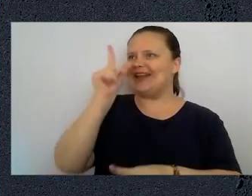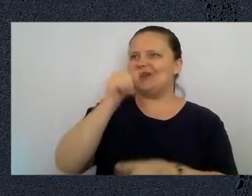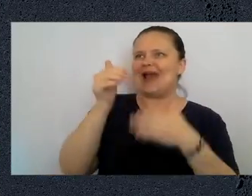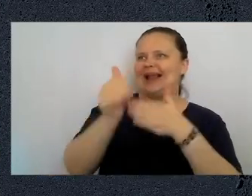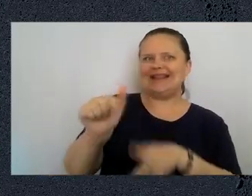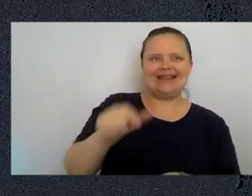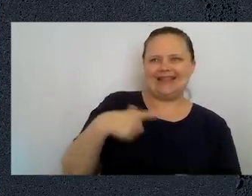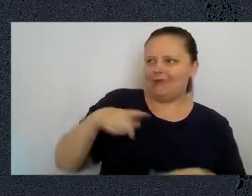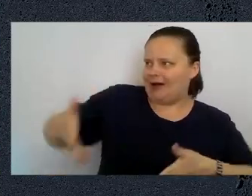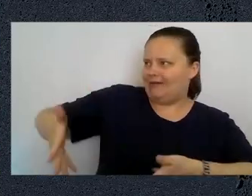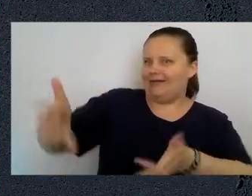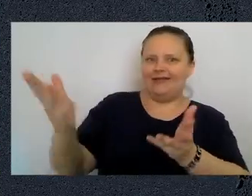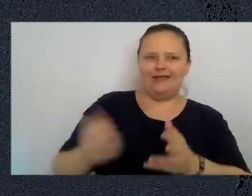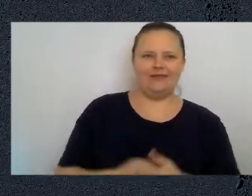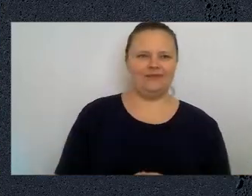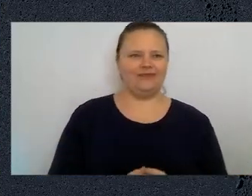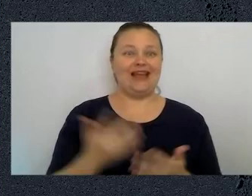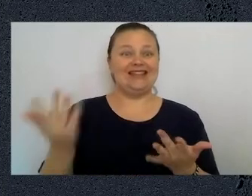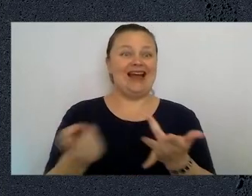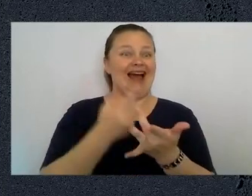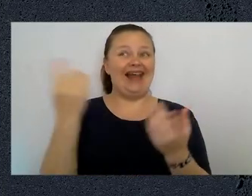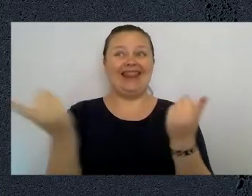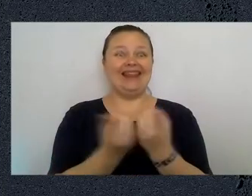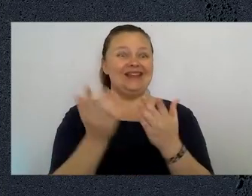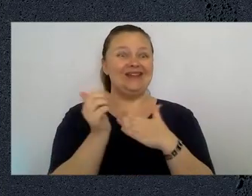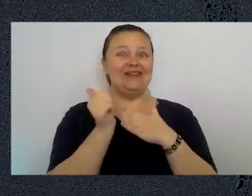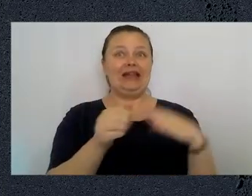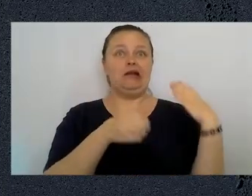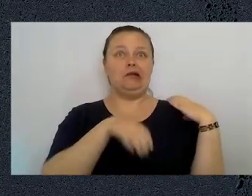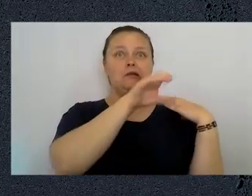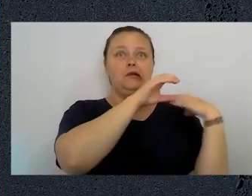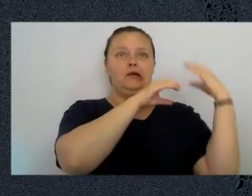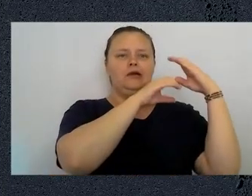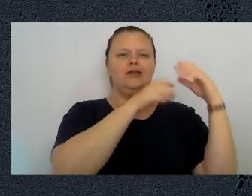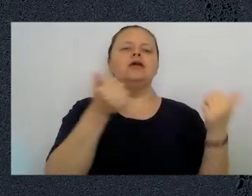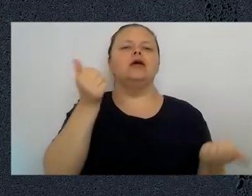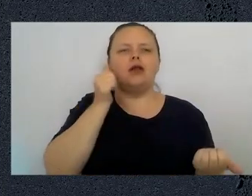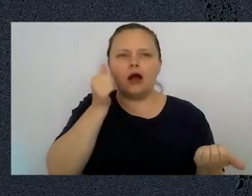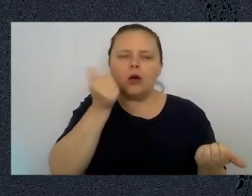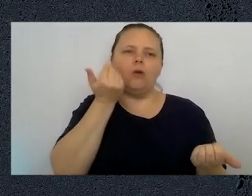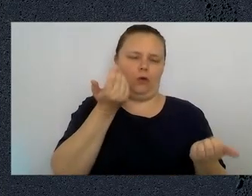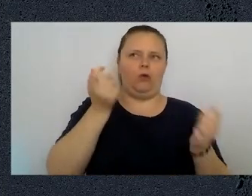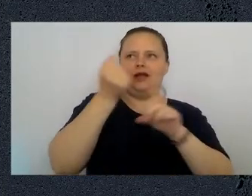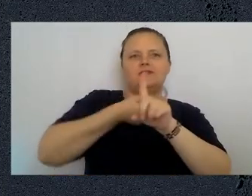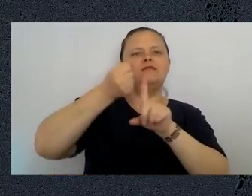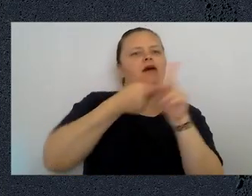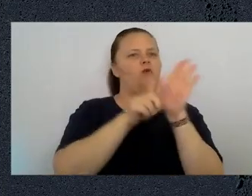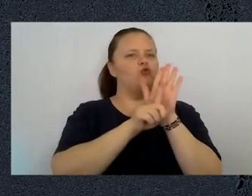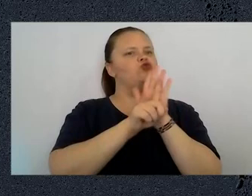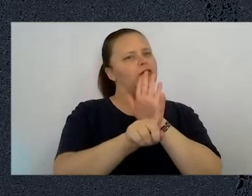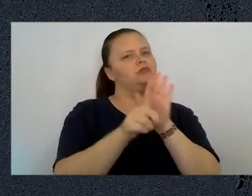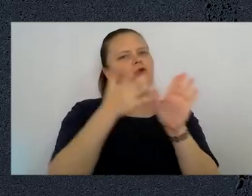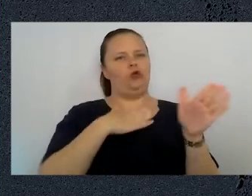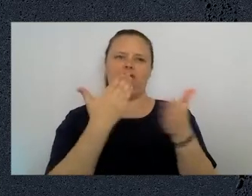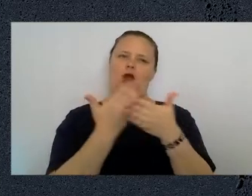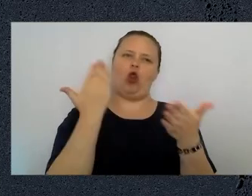don't you lead this piece? Yet another thing to lead. And I know we're fighting for representation and we're fighting to be on the right tables